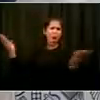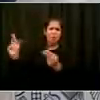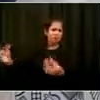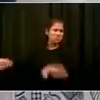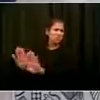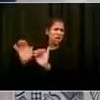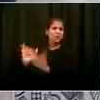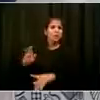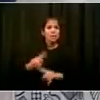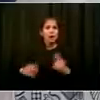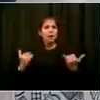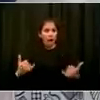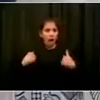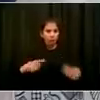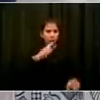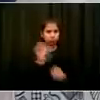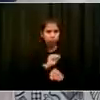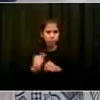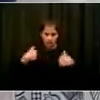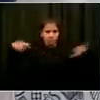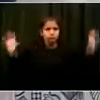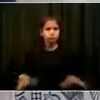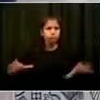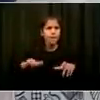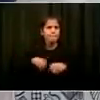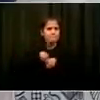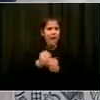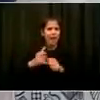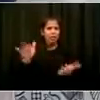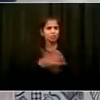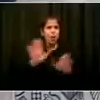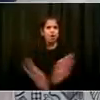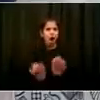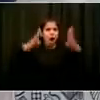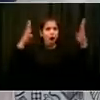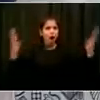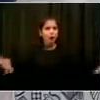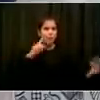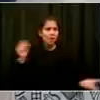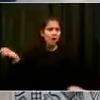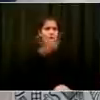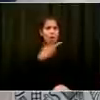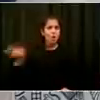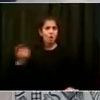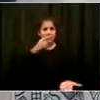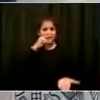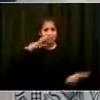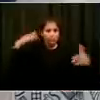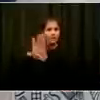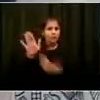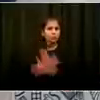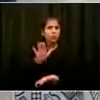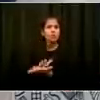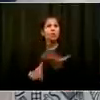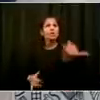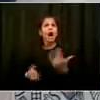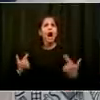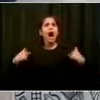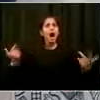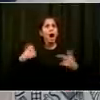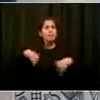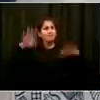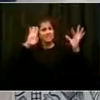say that's anything but a focus on science and data are not looking at the facts. Now, again, I've been asked this question, where do we get the